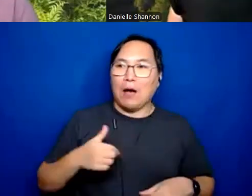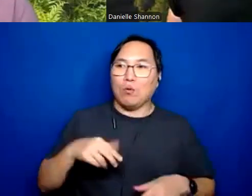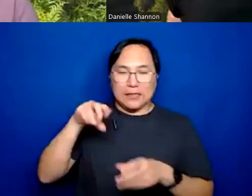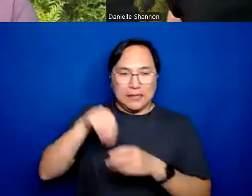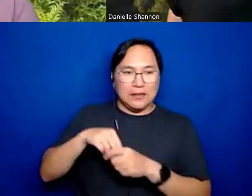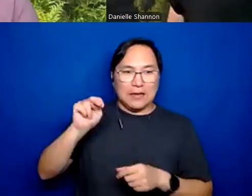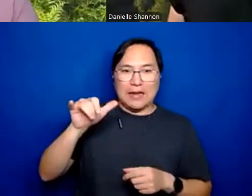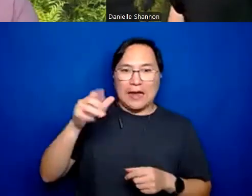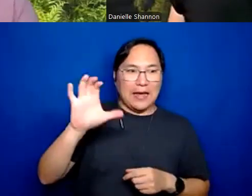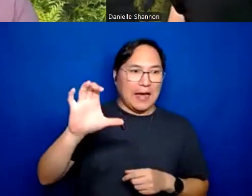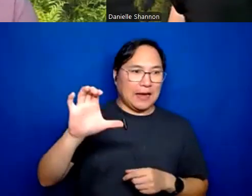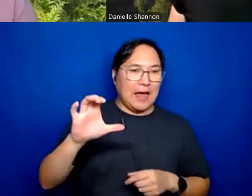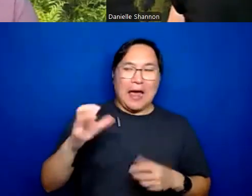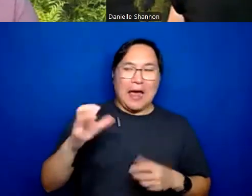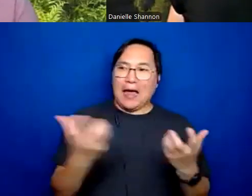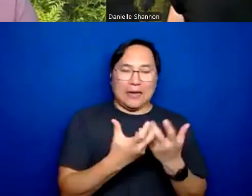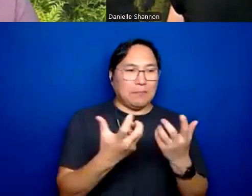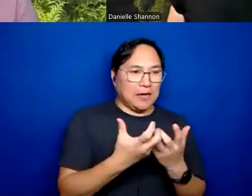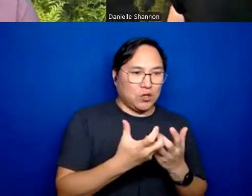workbook